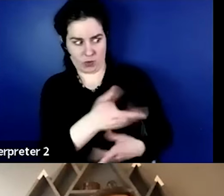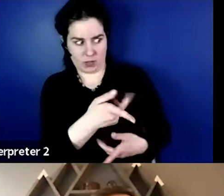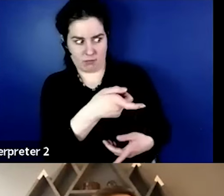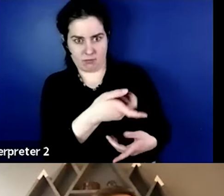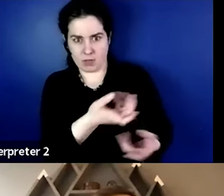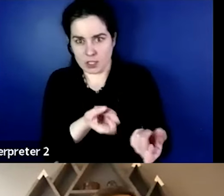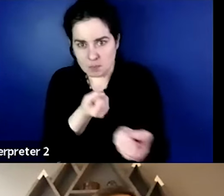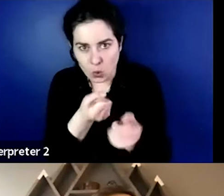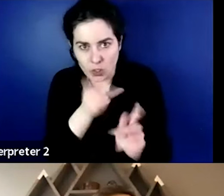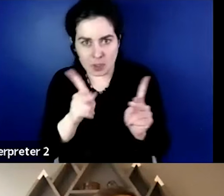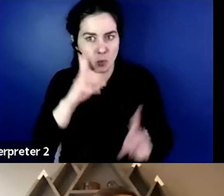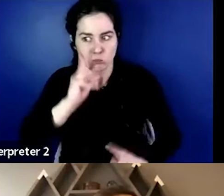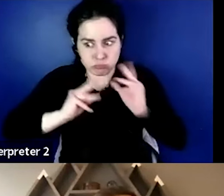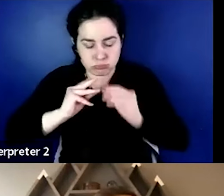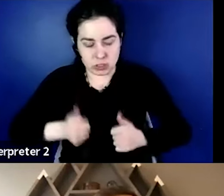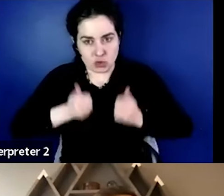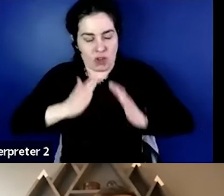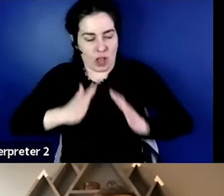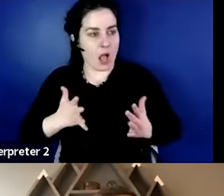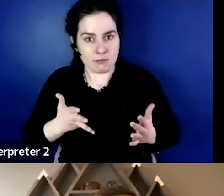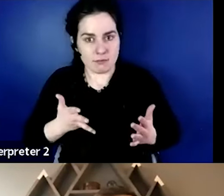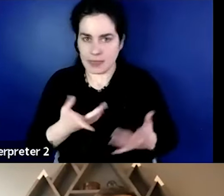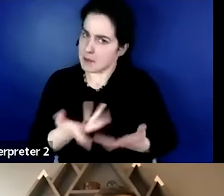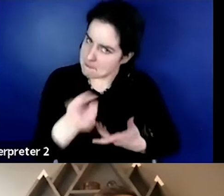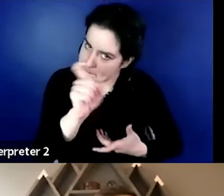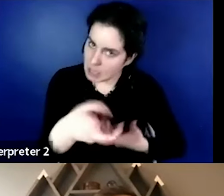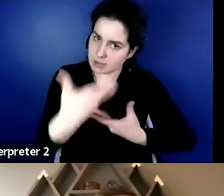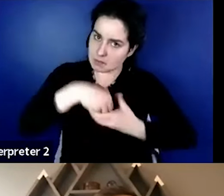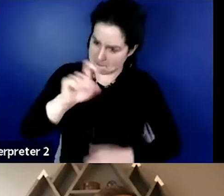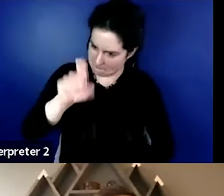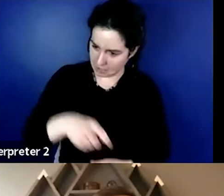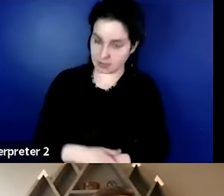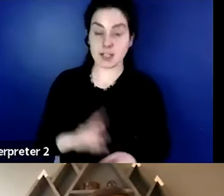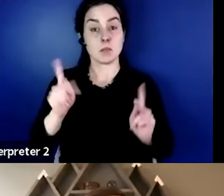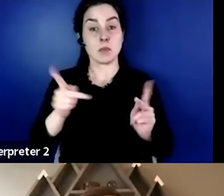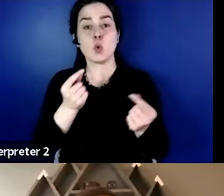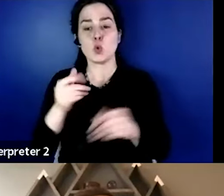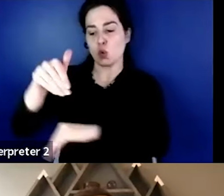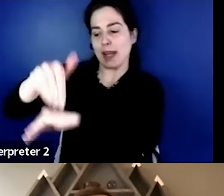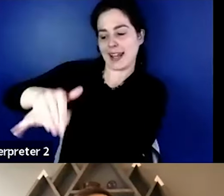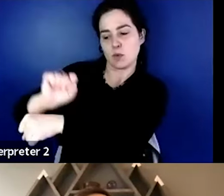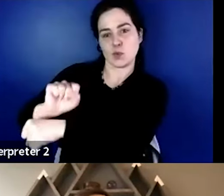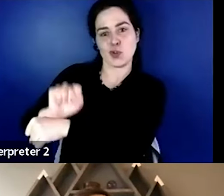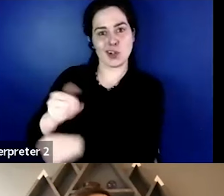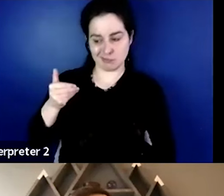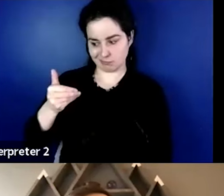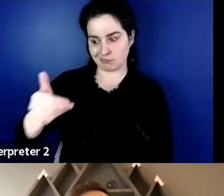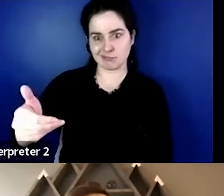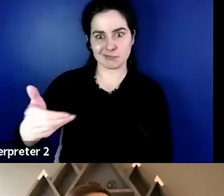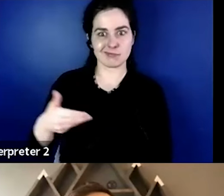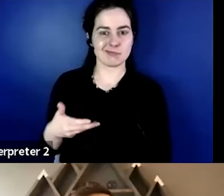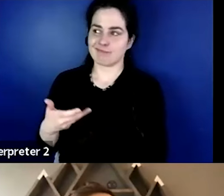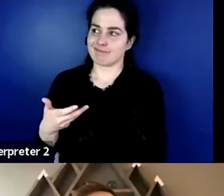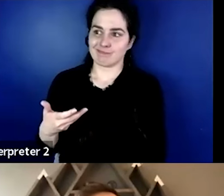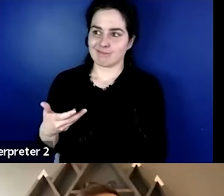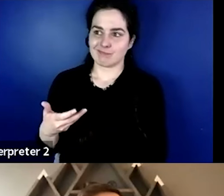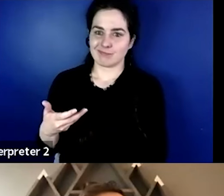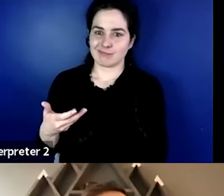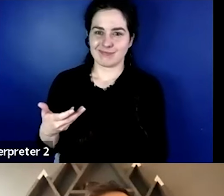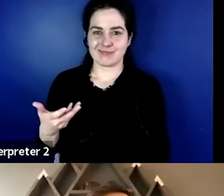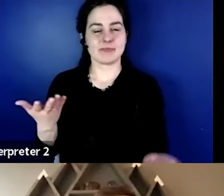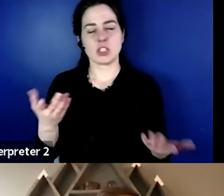lot of challenges with it too, that a lot of times that people are doing the night shift at a lot of campuses are oftentimes not like a